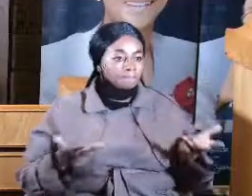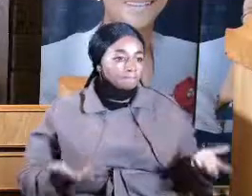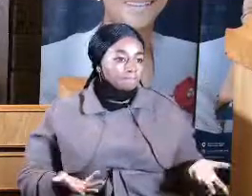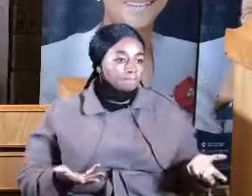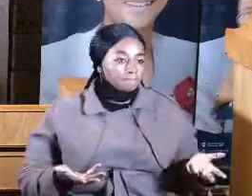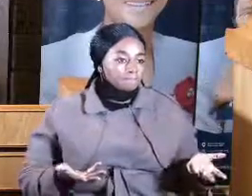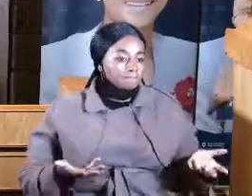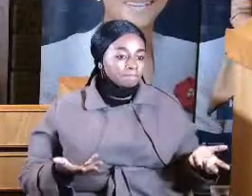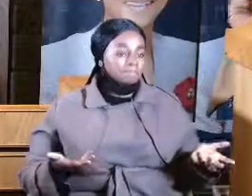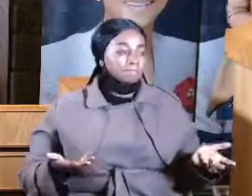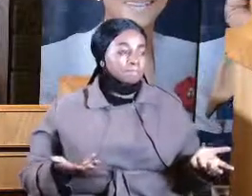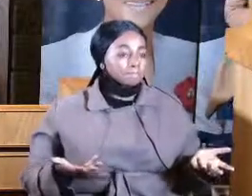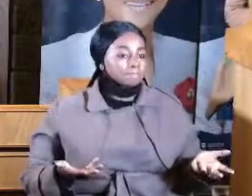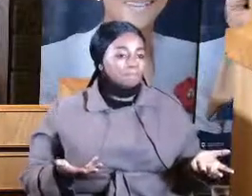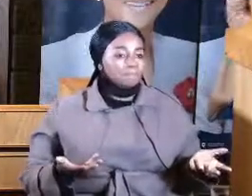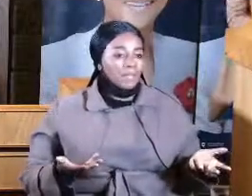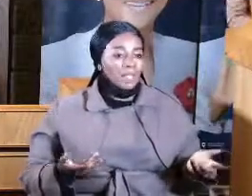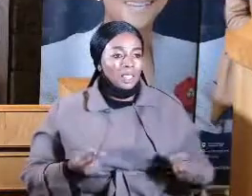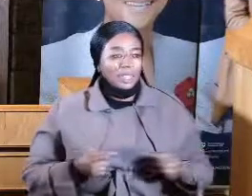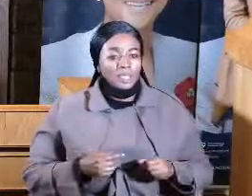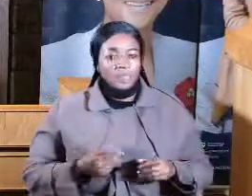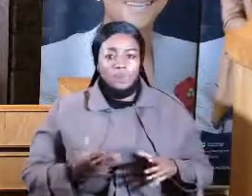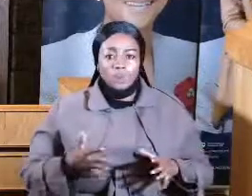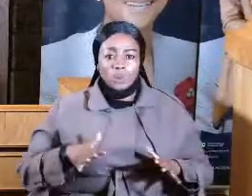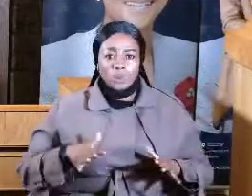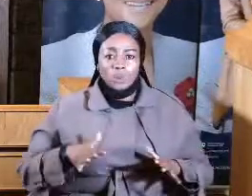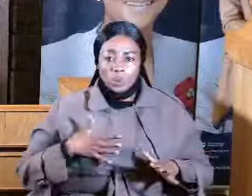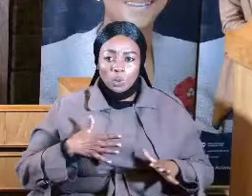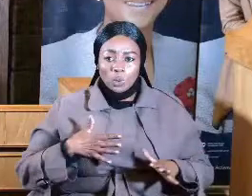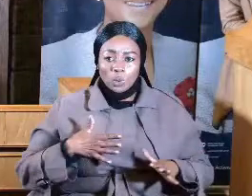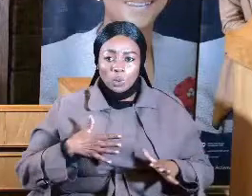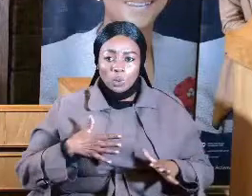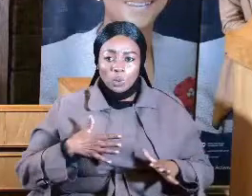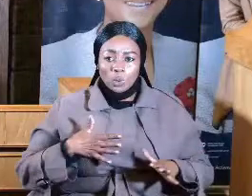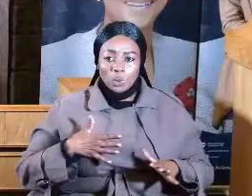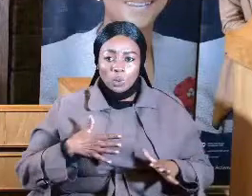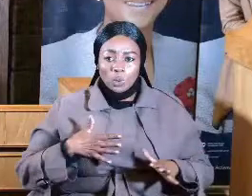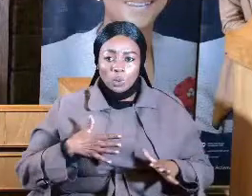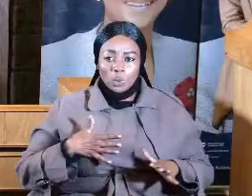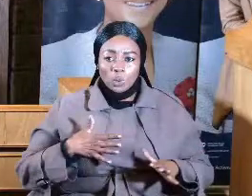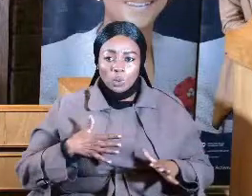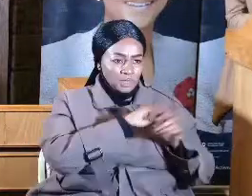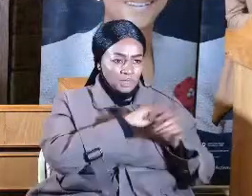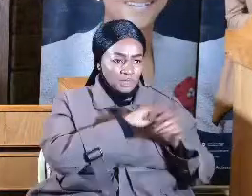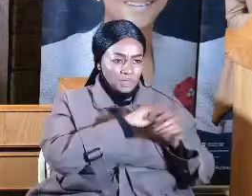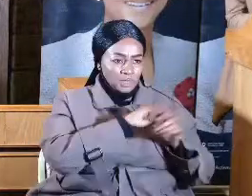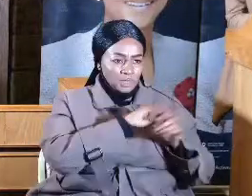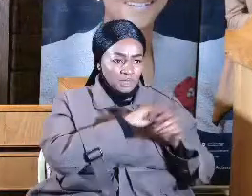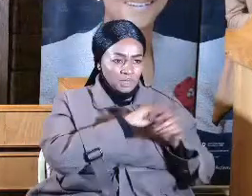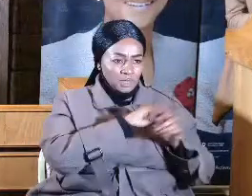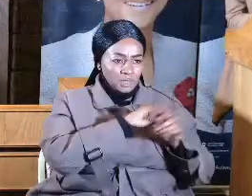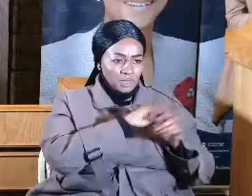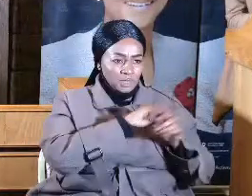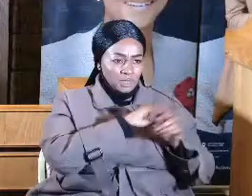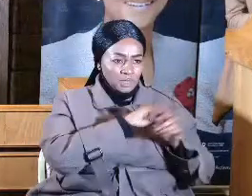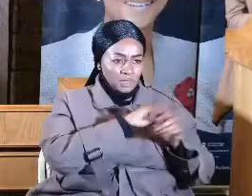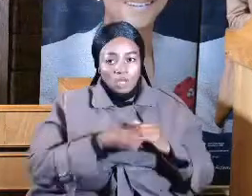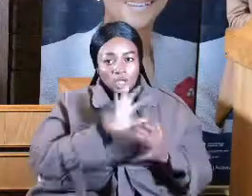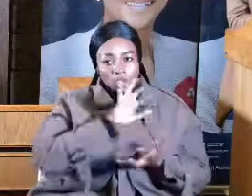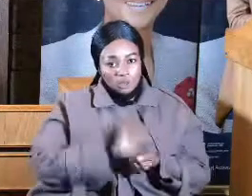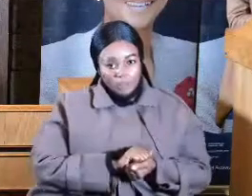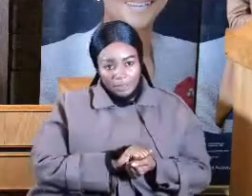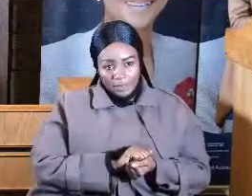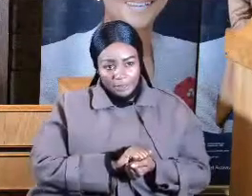on the inclusivity of trans people. Okay. I have tried to narrow it down